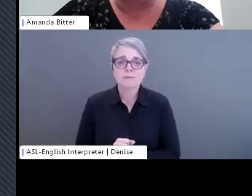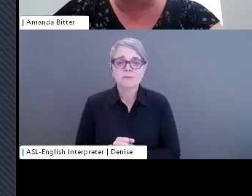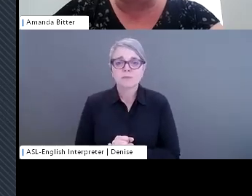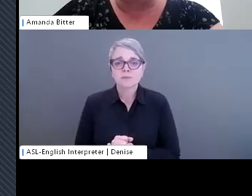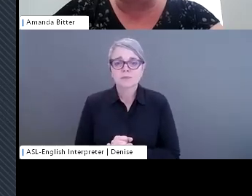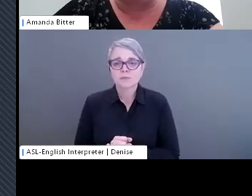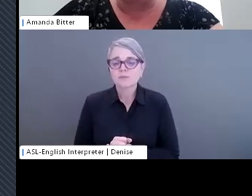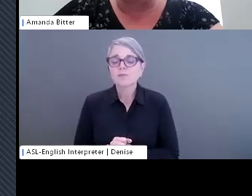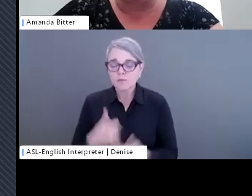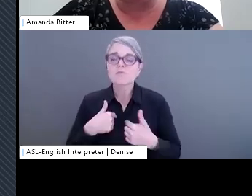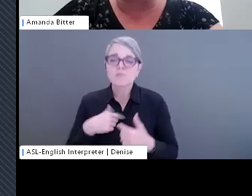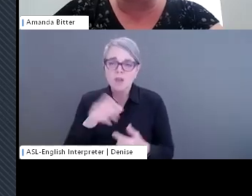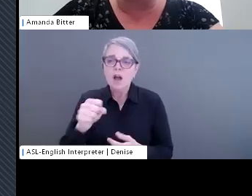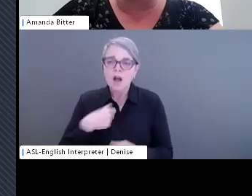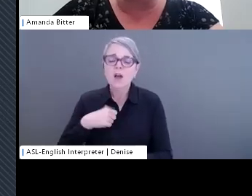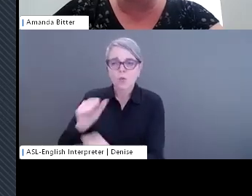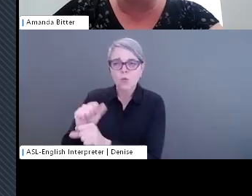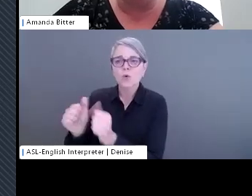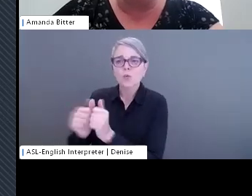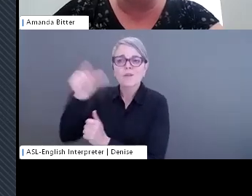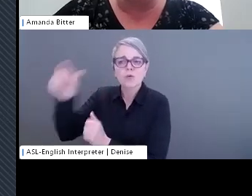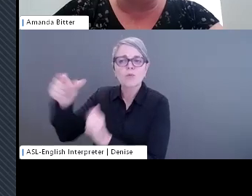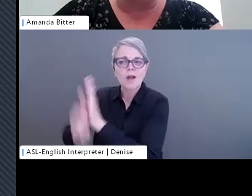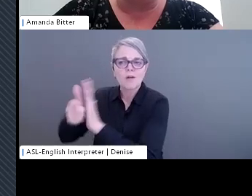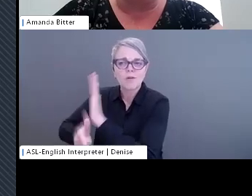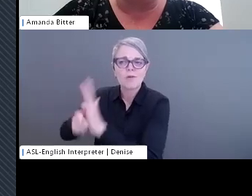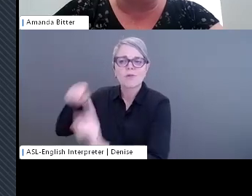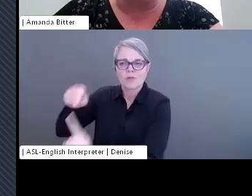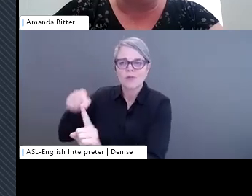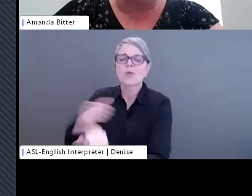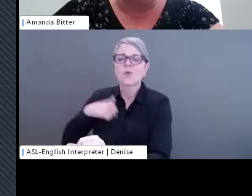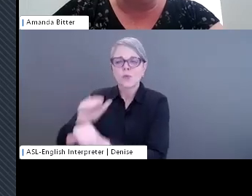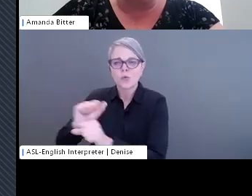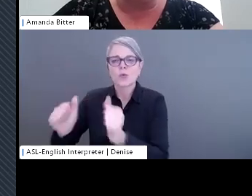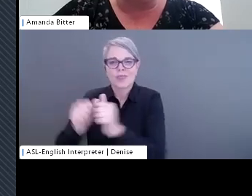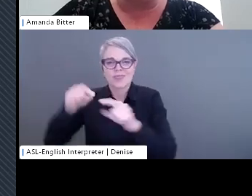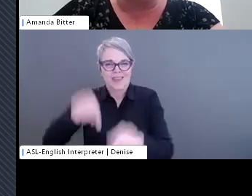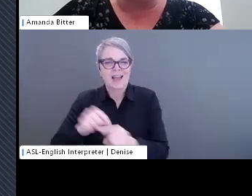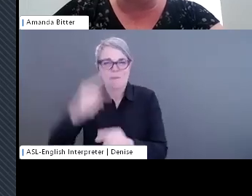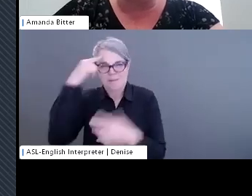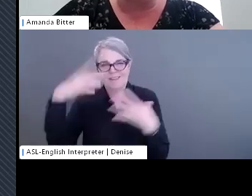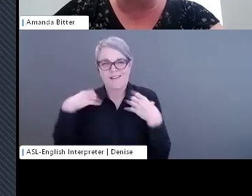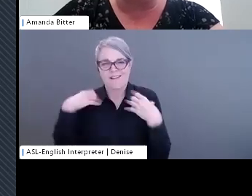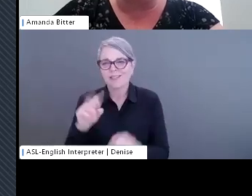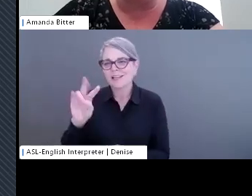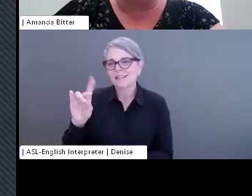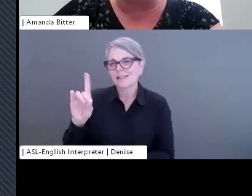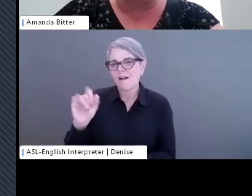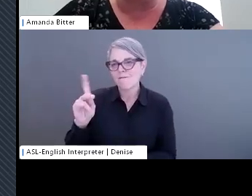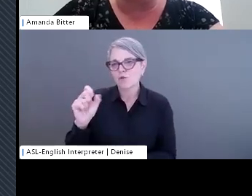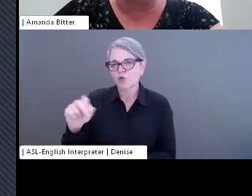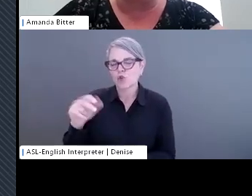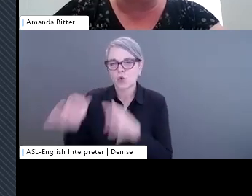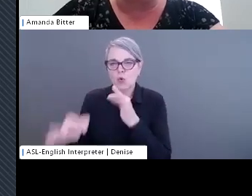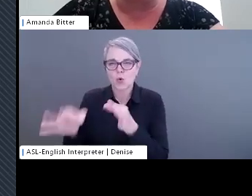I work a lot with the Crowns that work in conjunction with this mental health diversion court. It's sort of a workaround so that some of